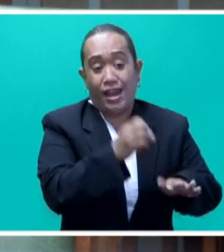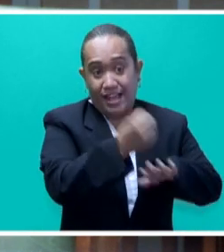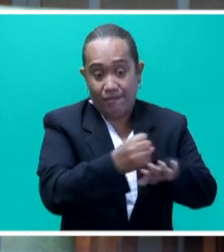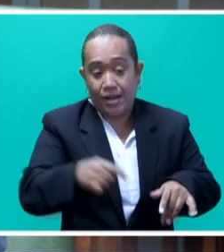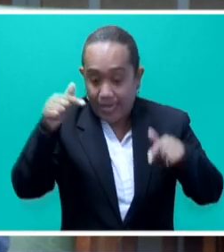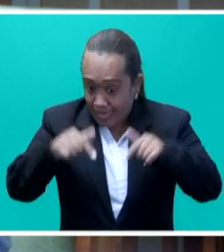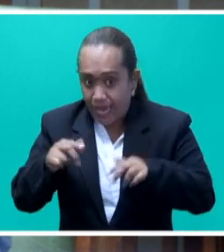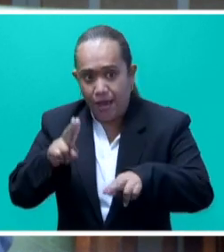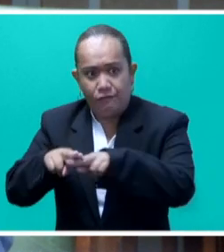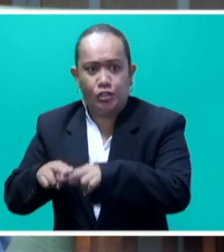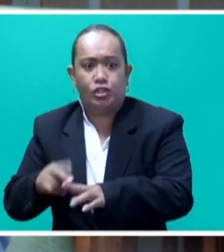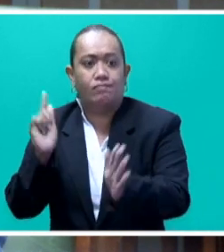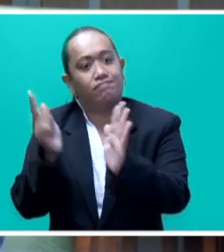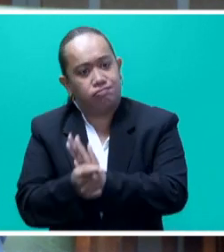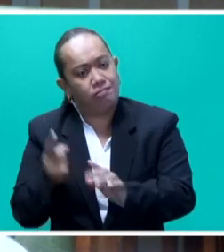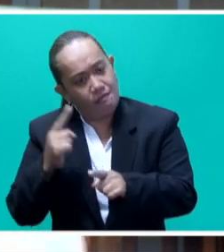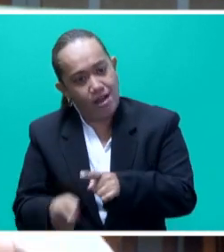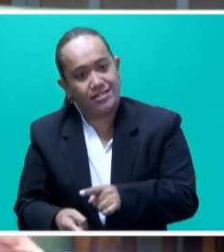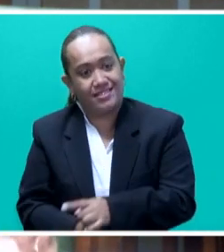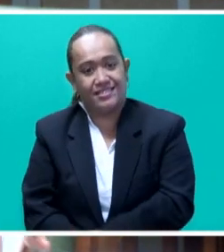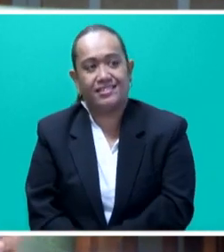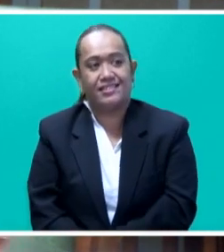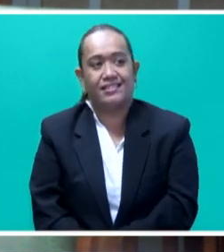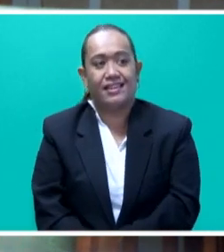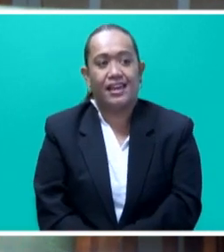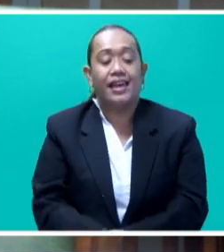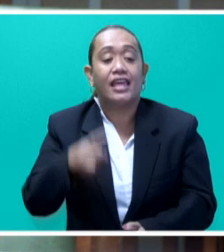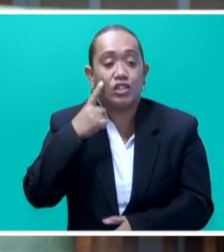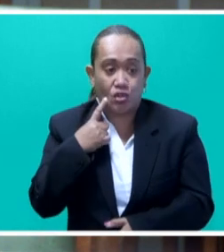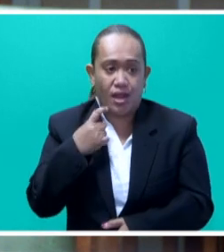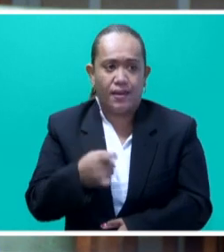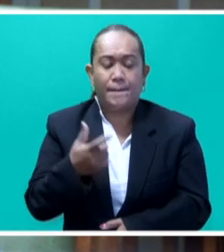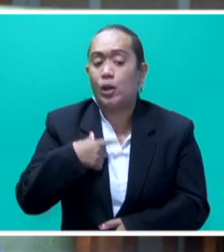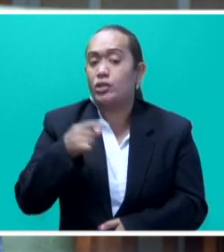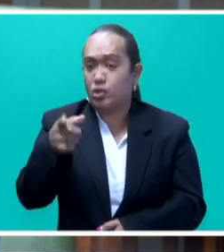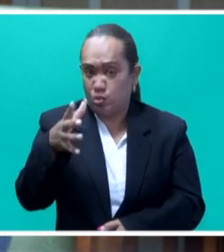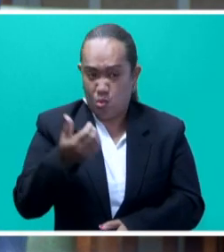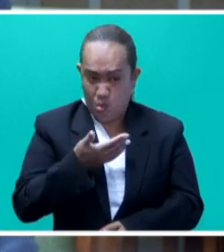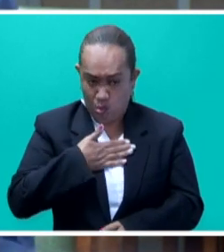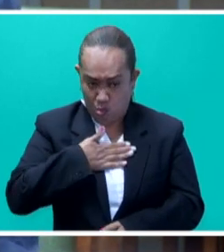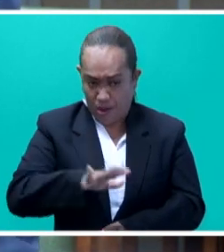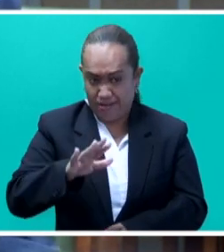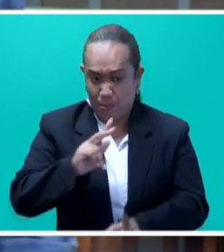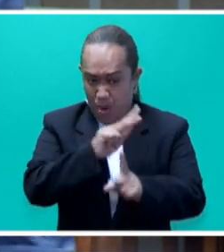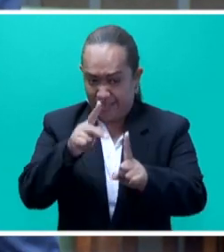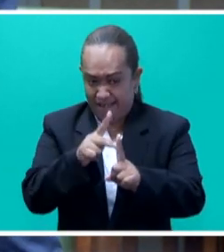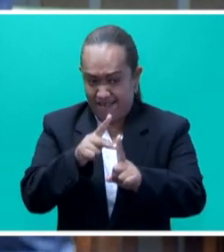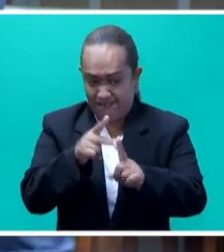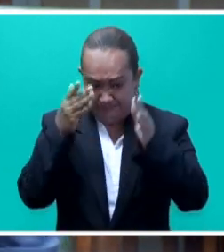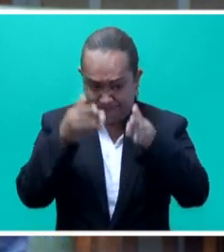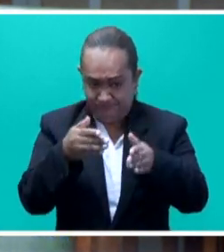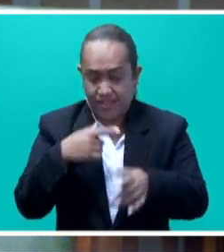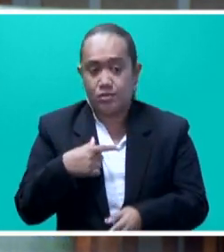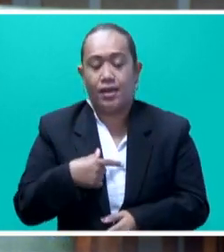at ITC, and I take exception to the fact that just for cheap political point scoring, he's actually disparaged these very hard-working